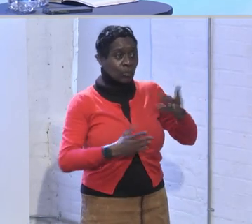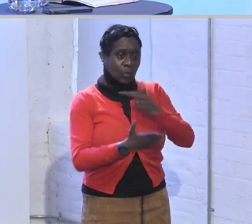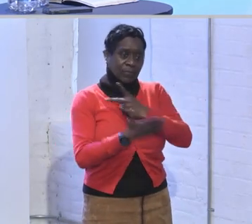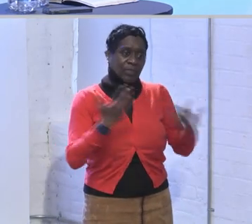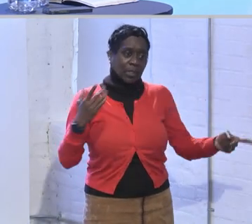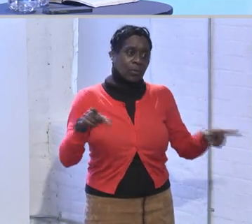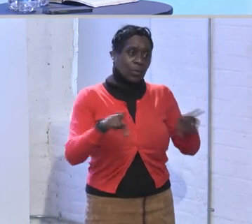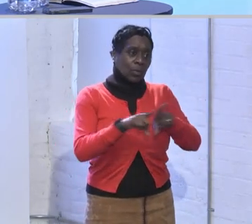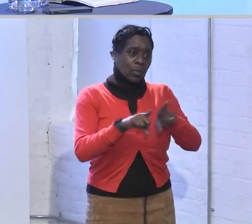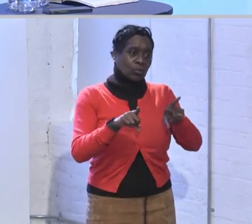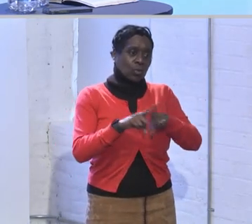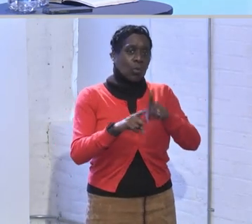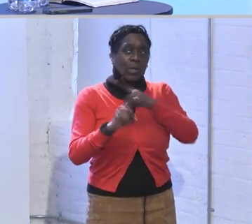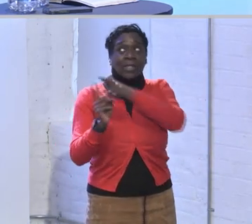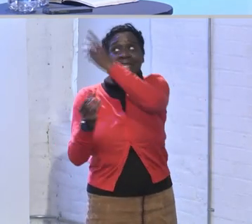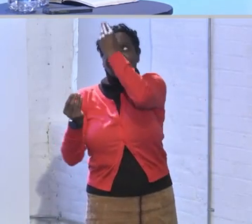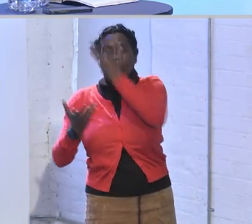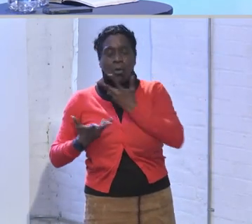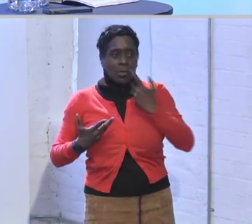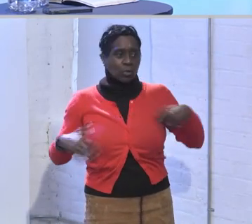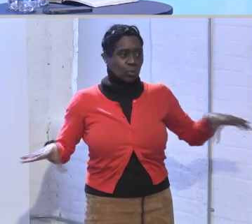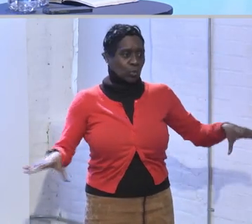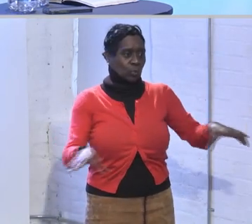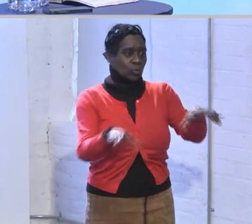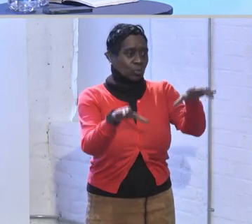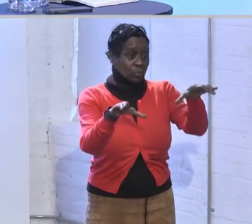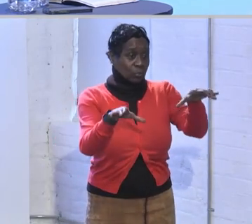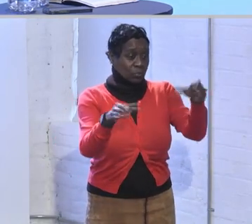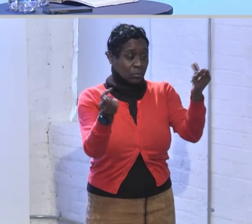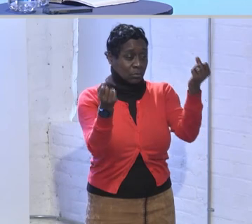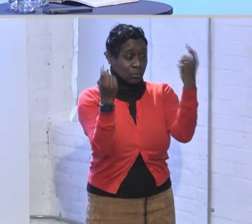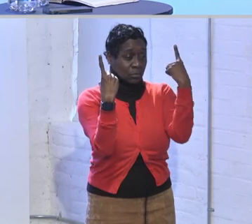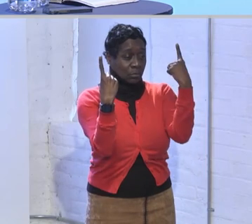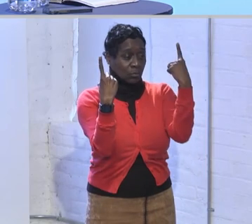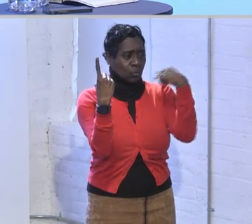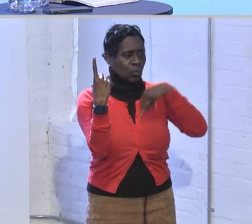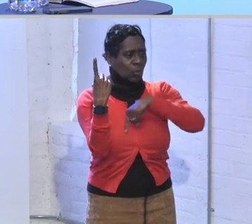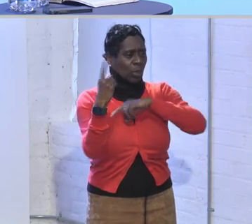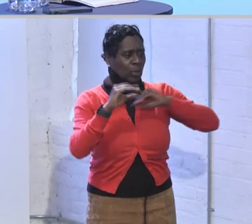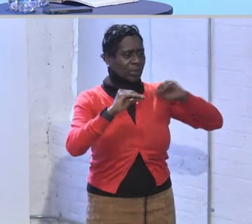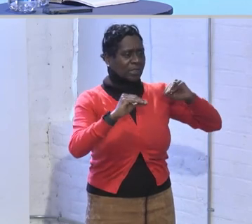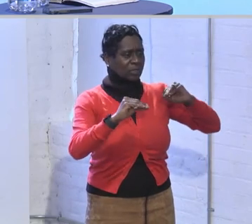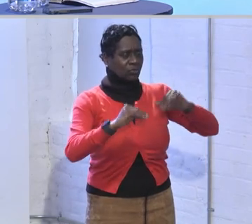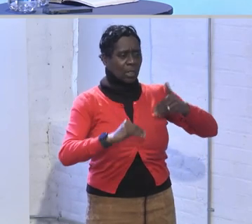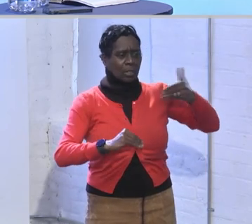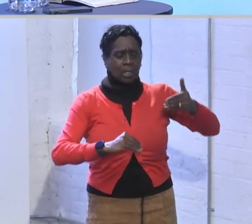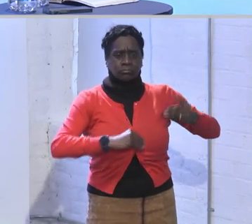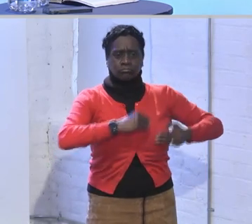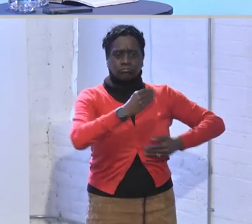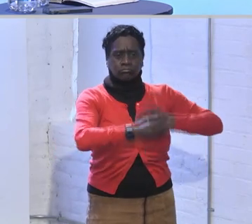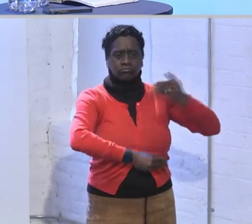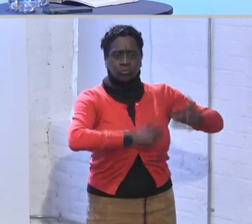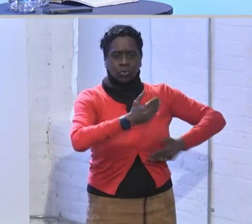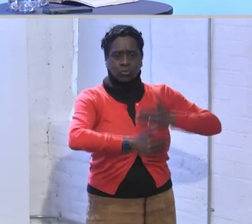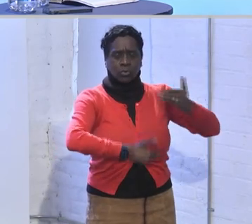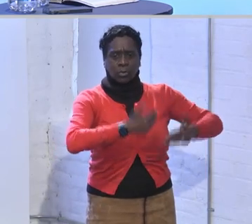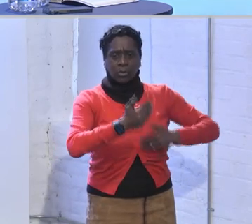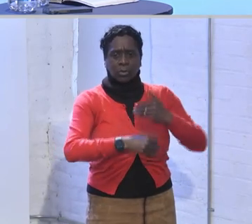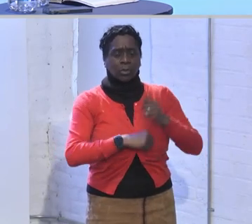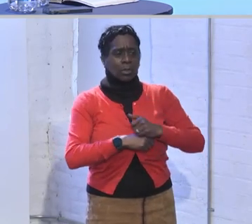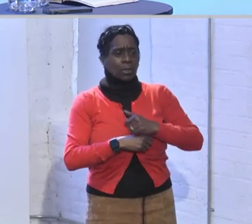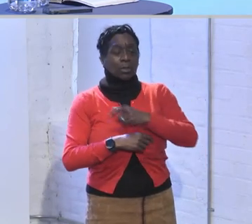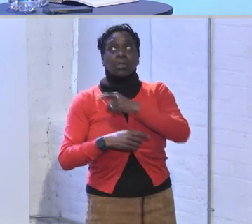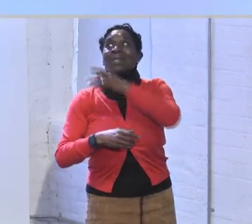failing to do what he asked us to do. And so what do we teach the next generation? Let's just put it this way. Let's sum it up: